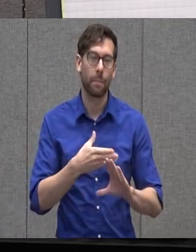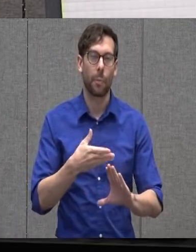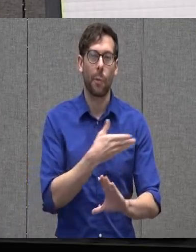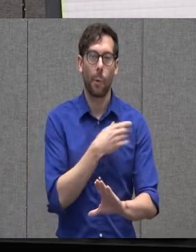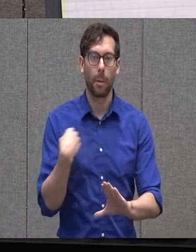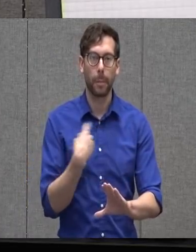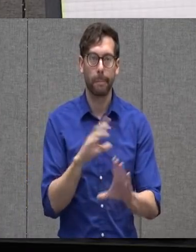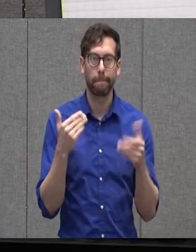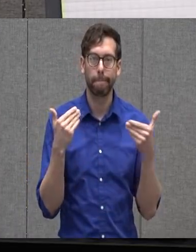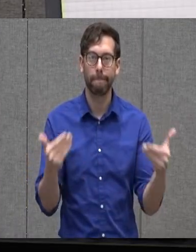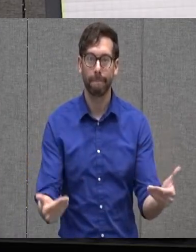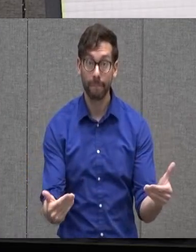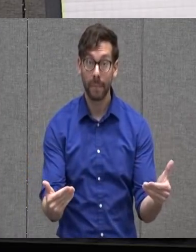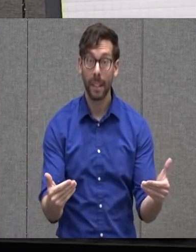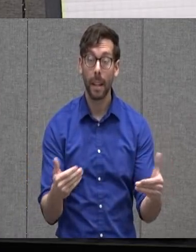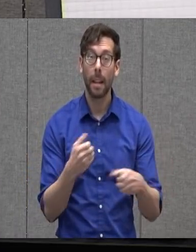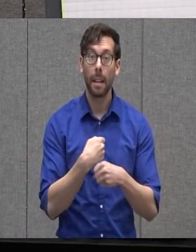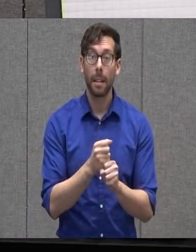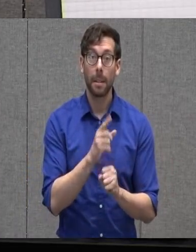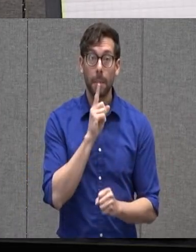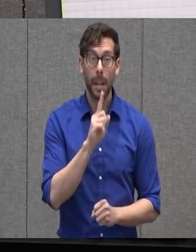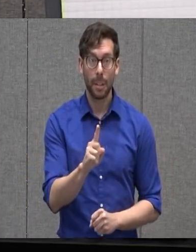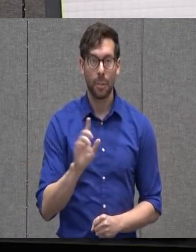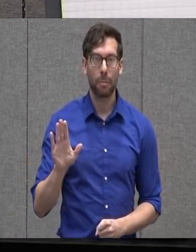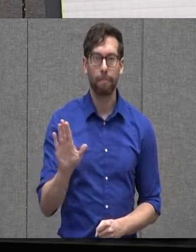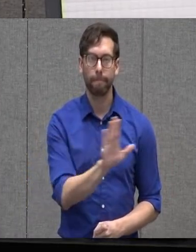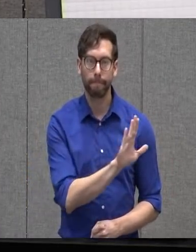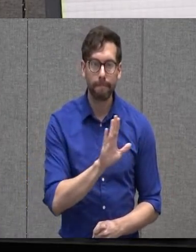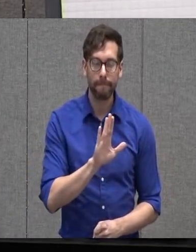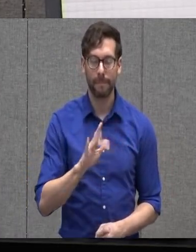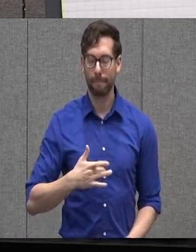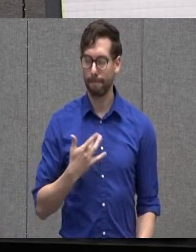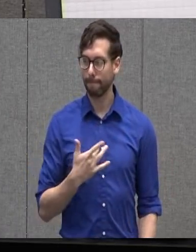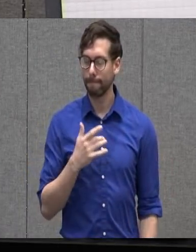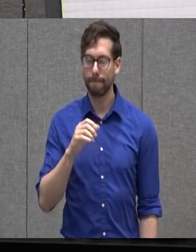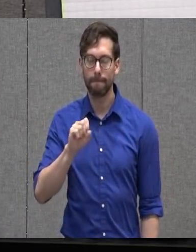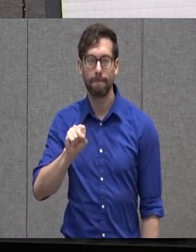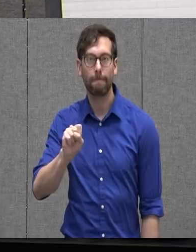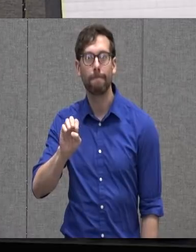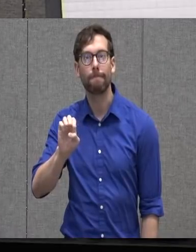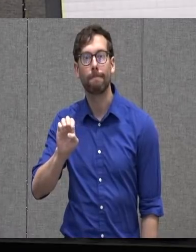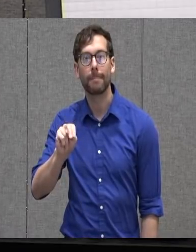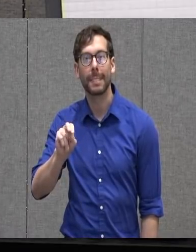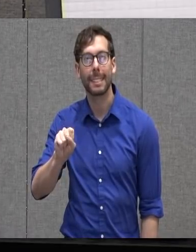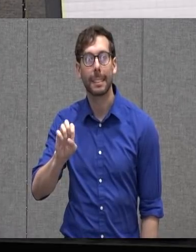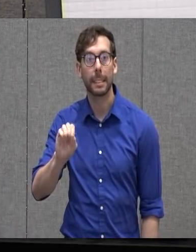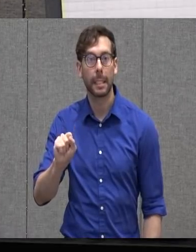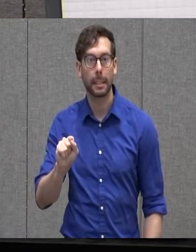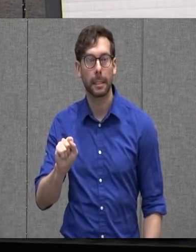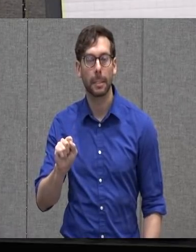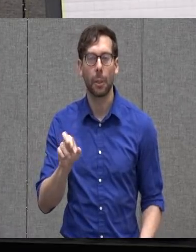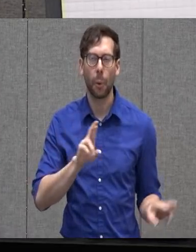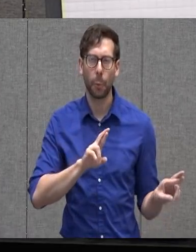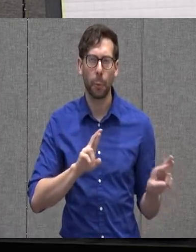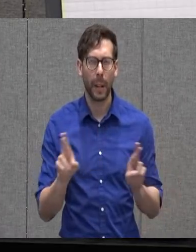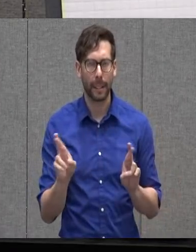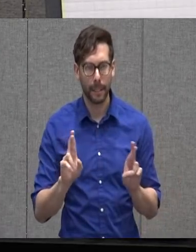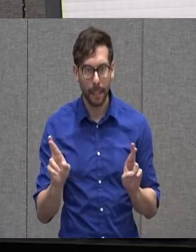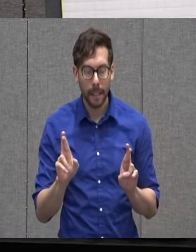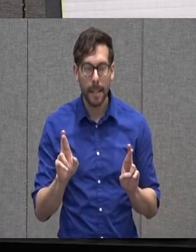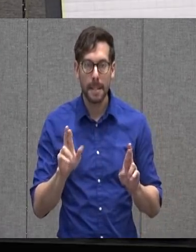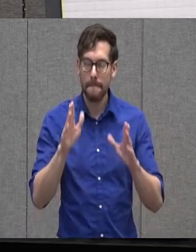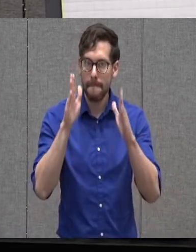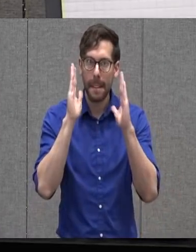started, let's make sure we have our senses ready to go to pay attention and observe what's around